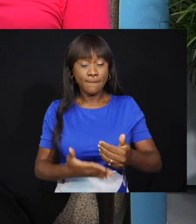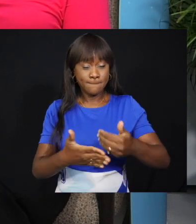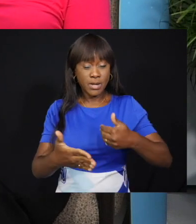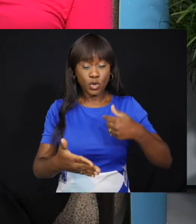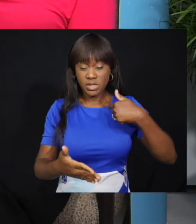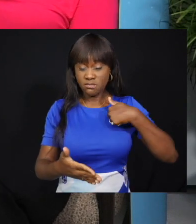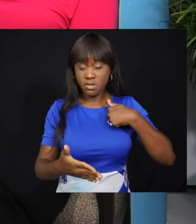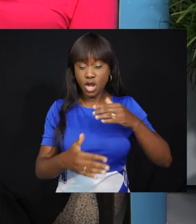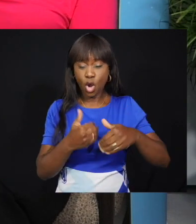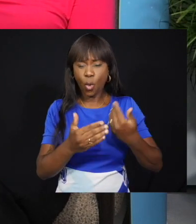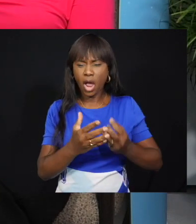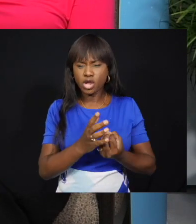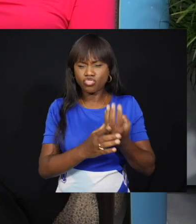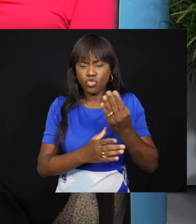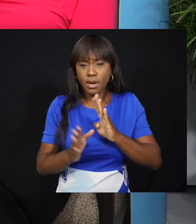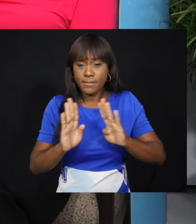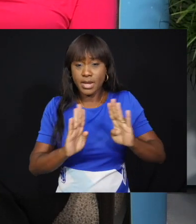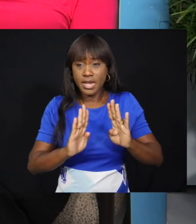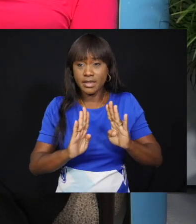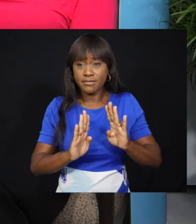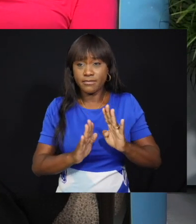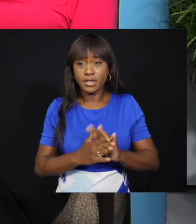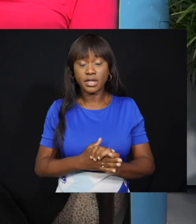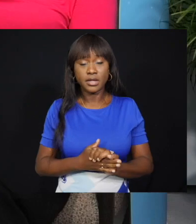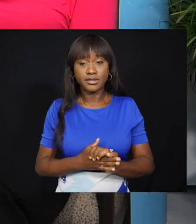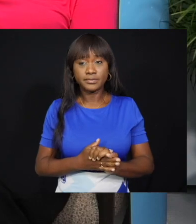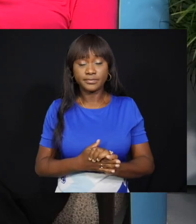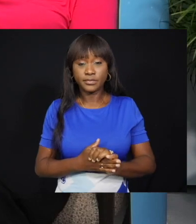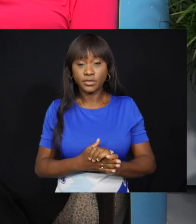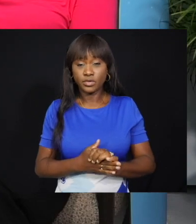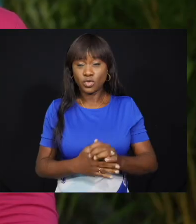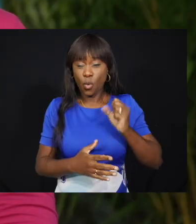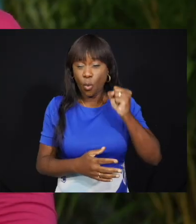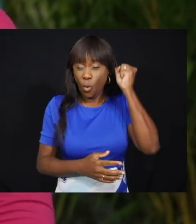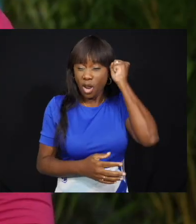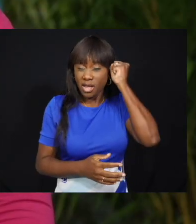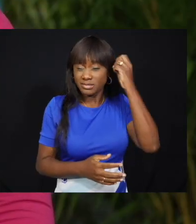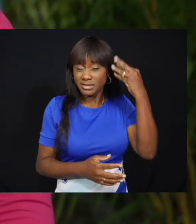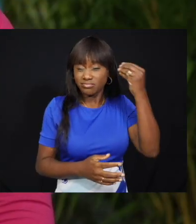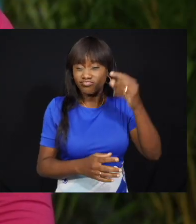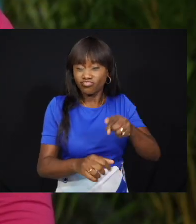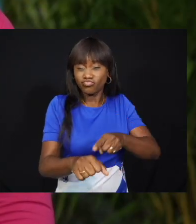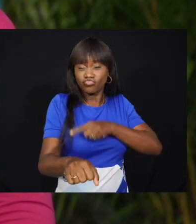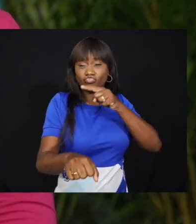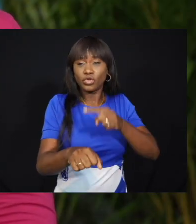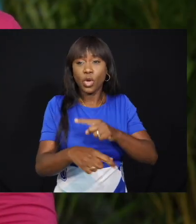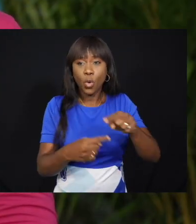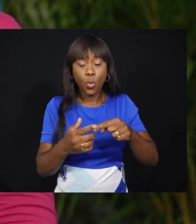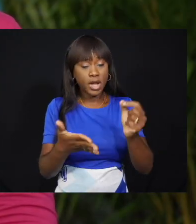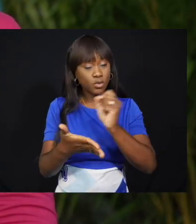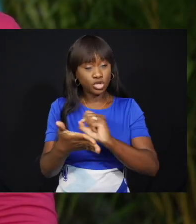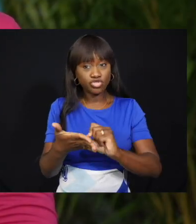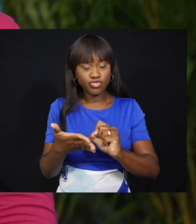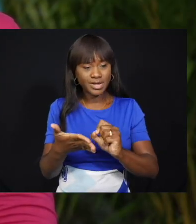My instinct, because of the pattern behavior that we don't realize we hold on to longer than may be necessary, when